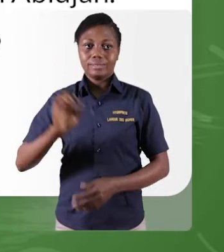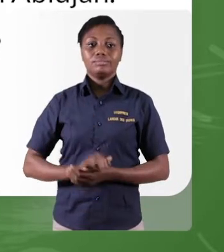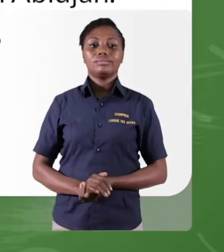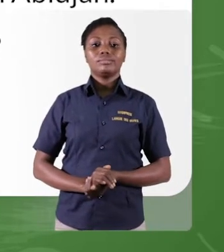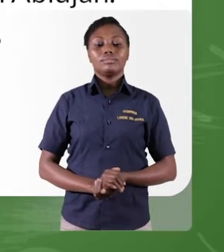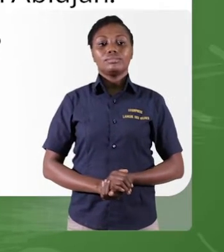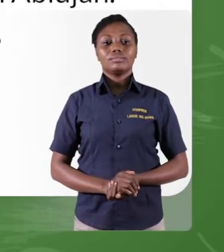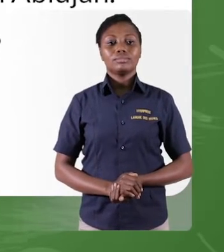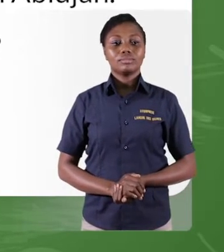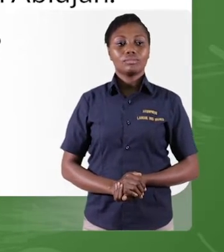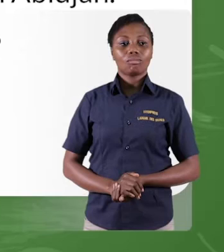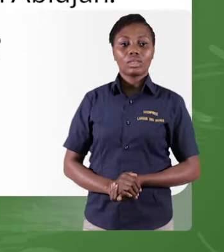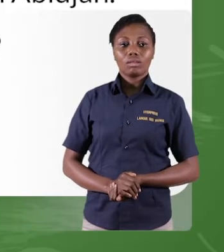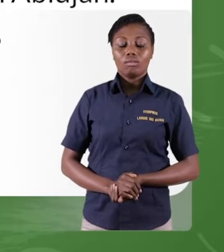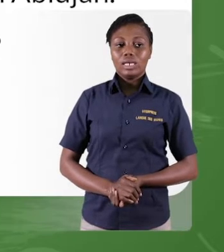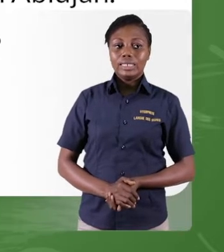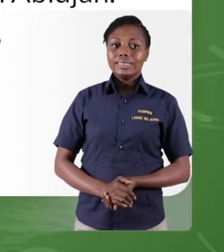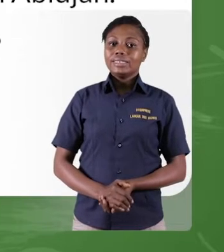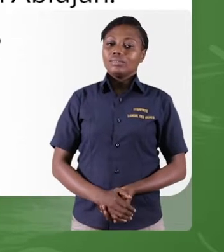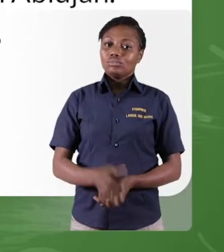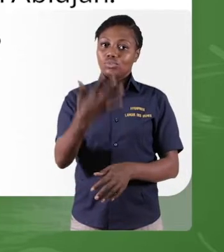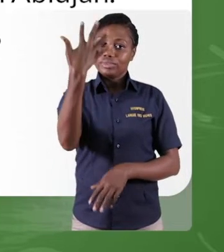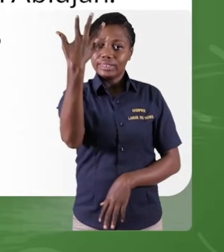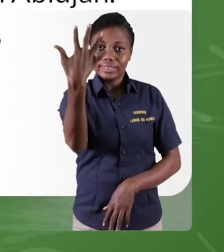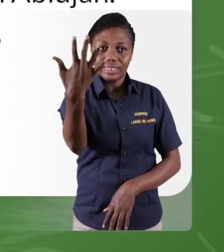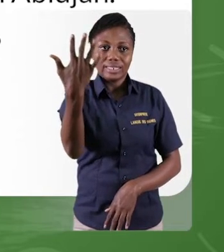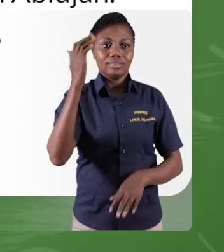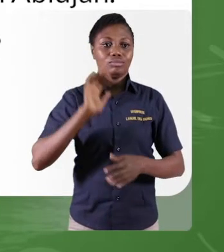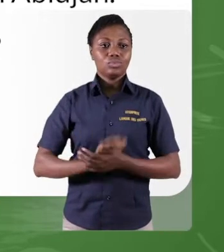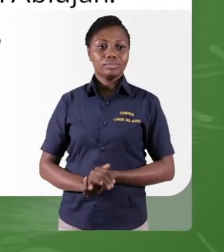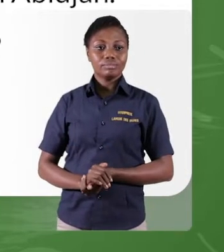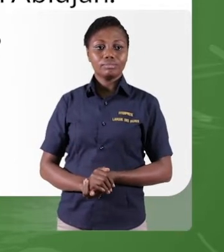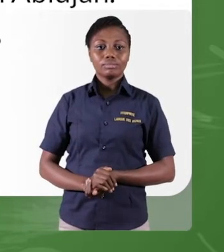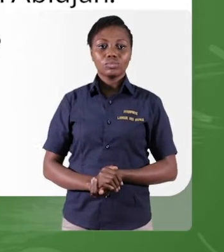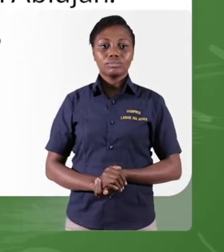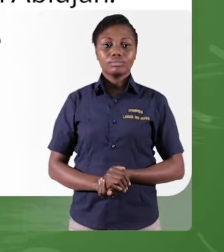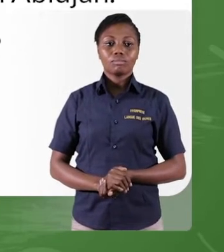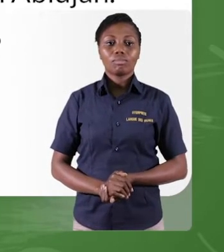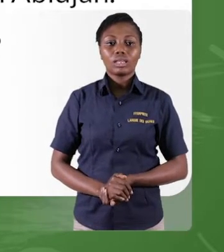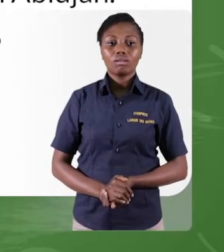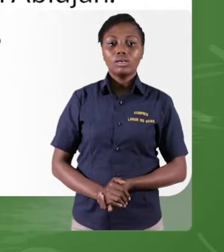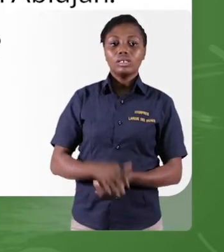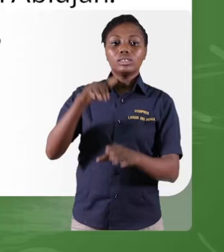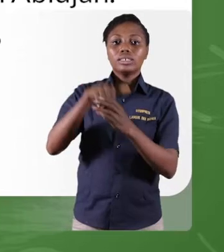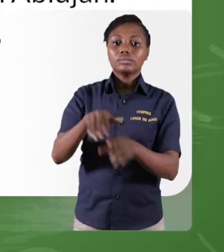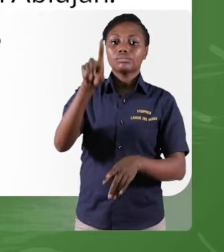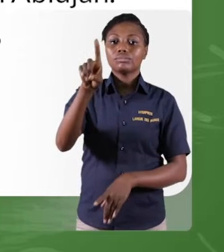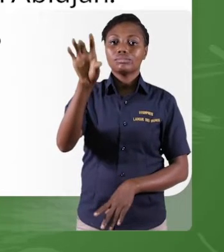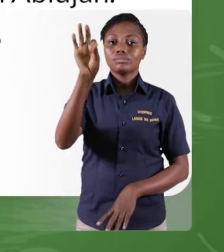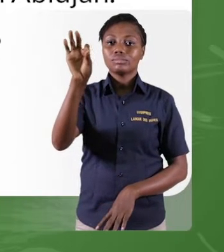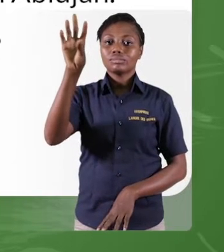be, but it's not possible to say they used to be not. This form is not correct. Number